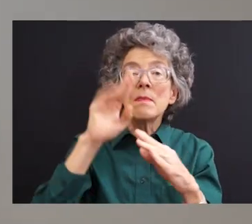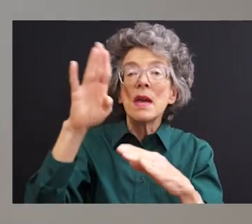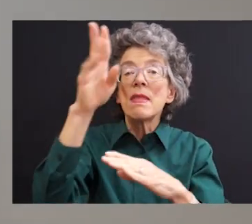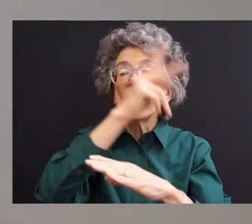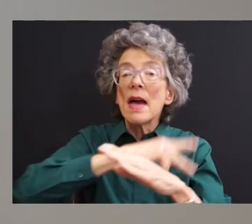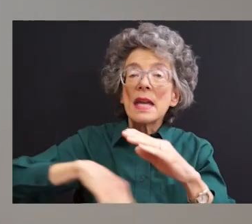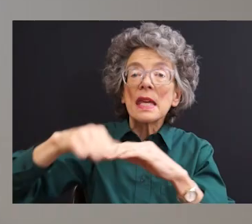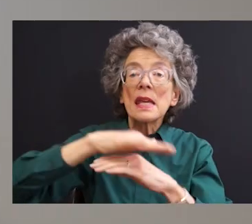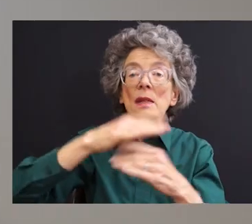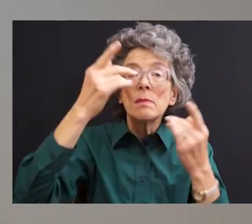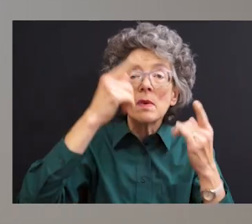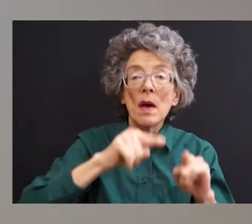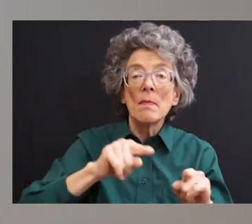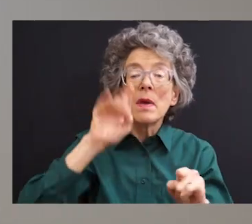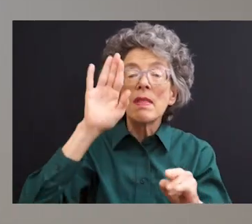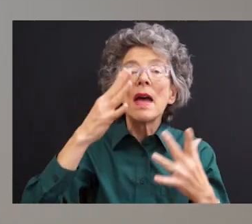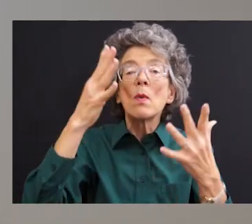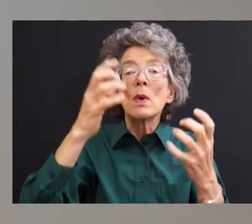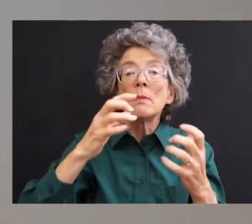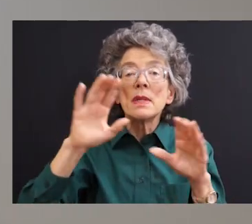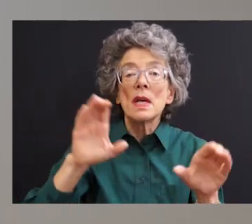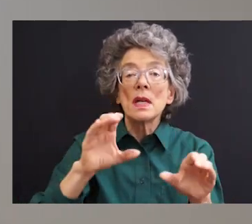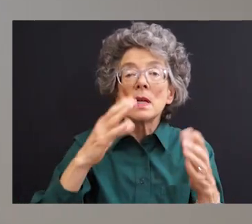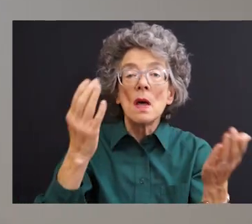as it is in heaven.